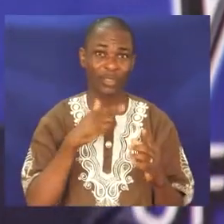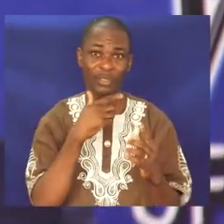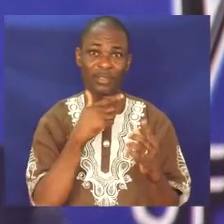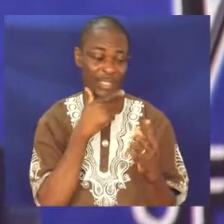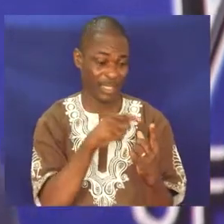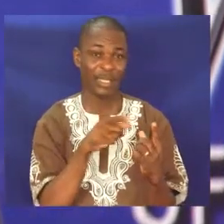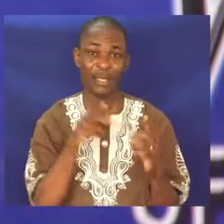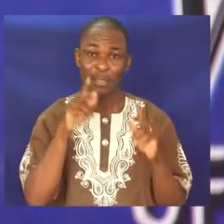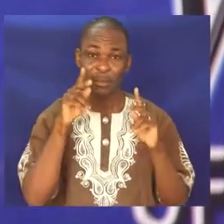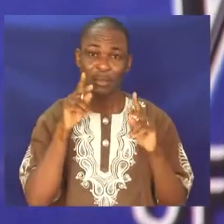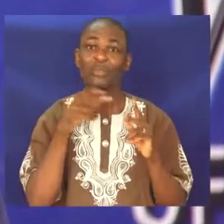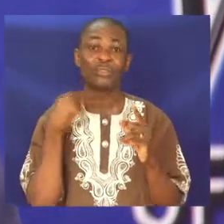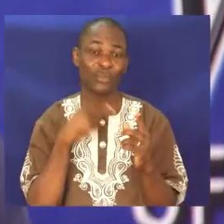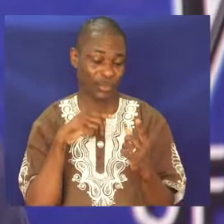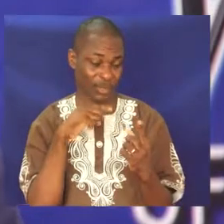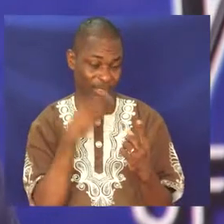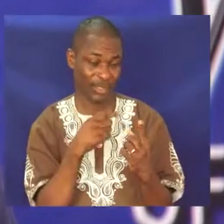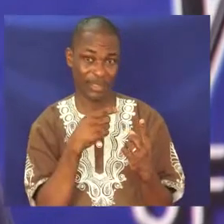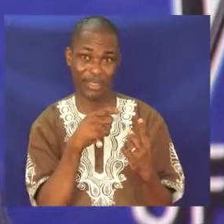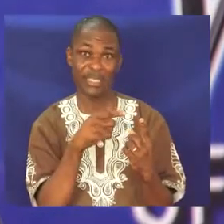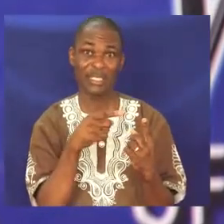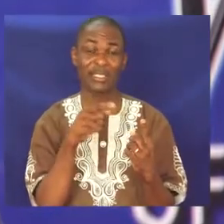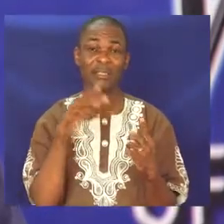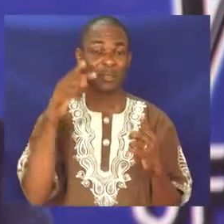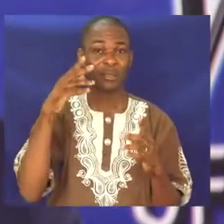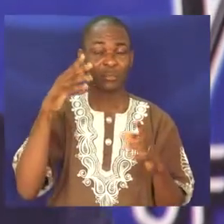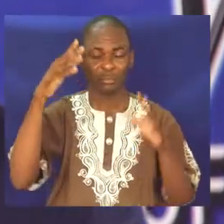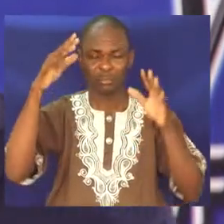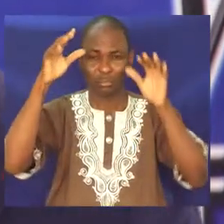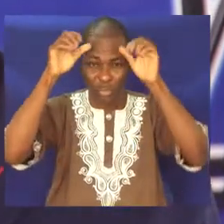ya enye ye. Truth of the matter, and they say, "Nani bre no nyeden." And so,